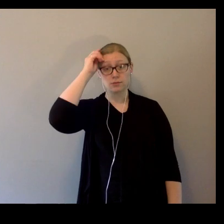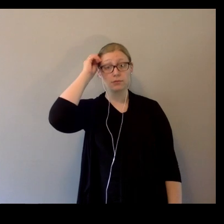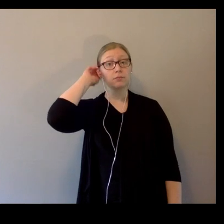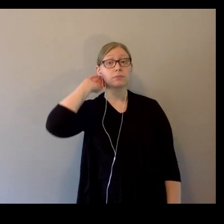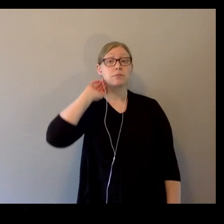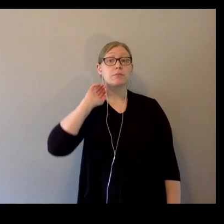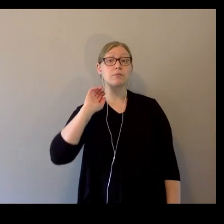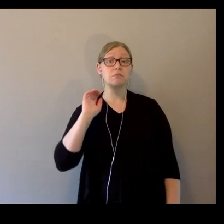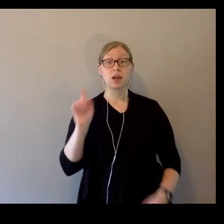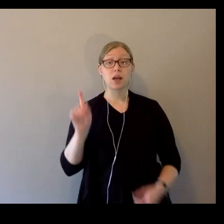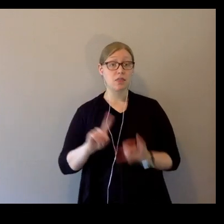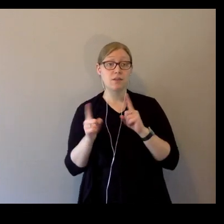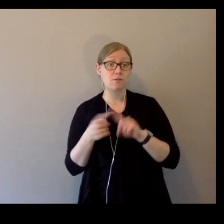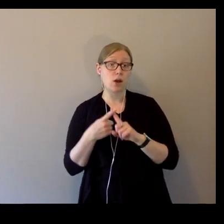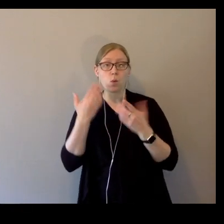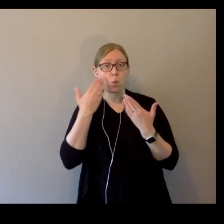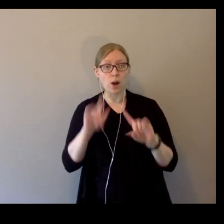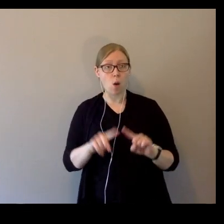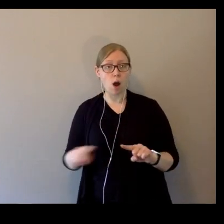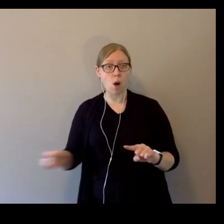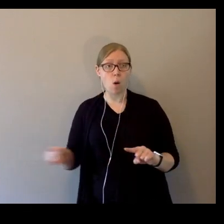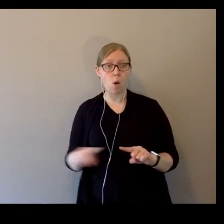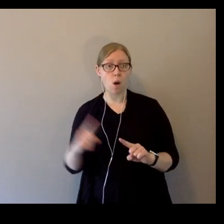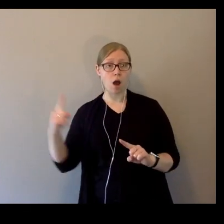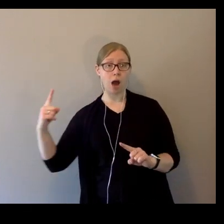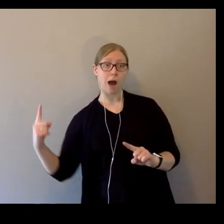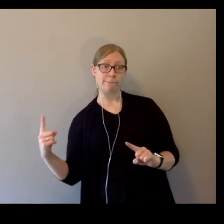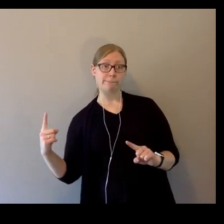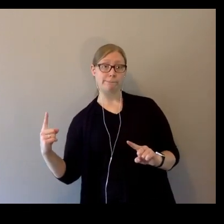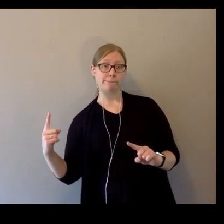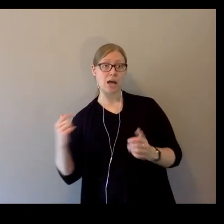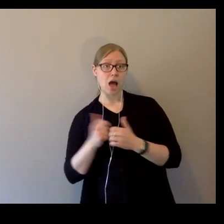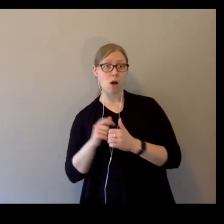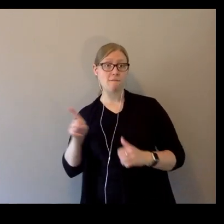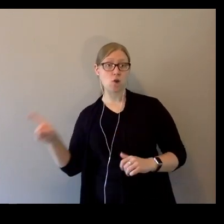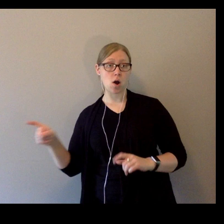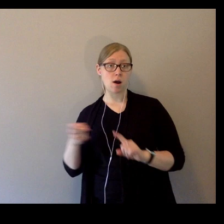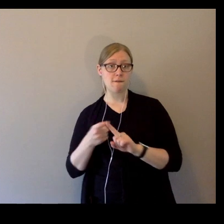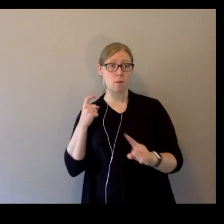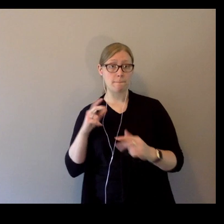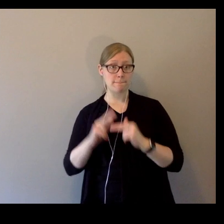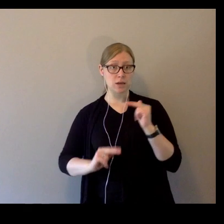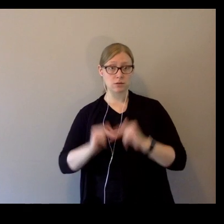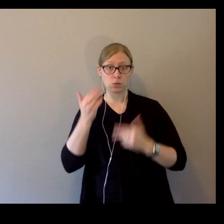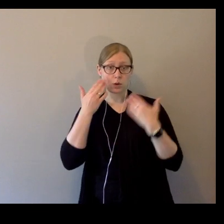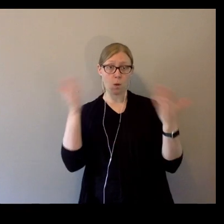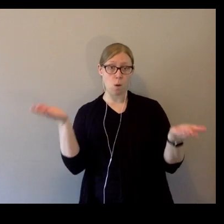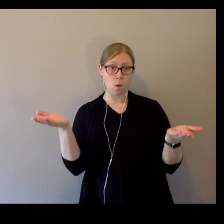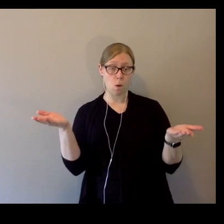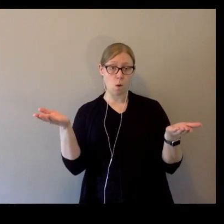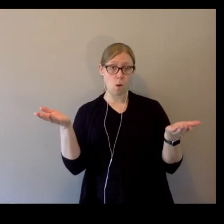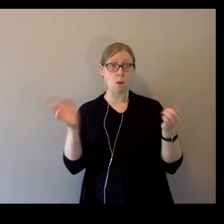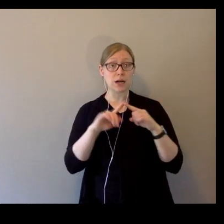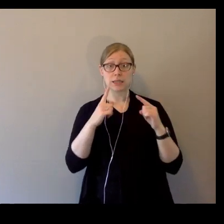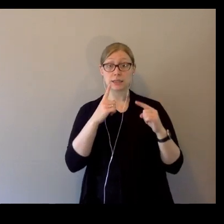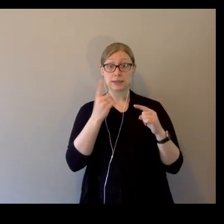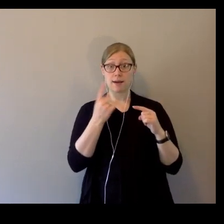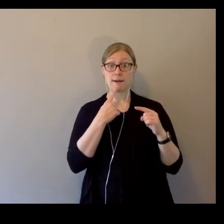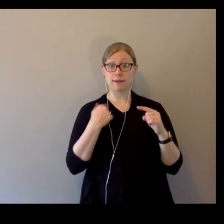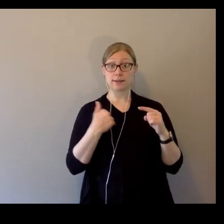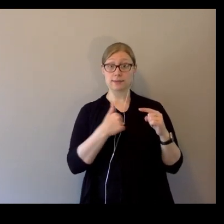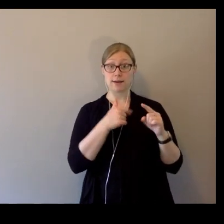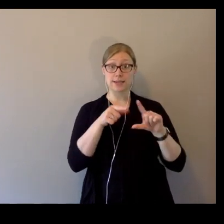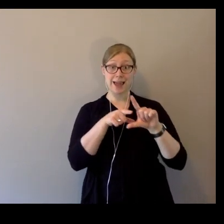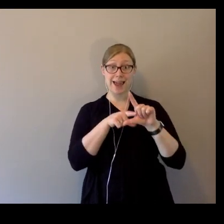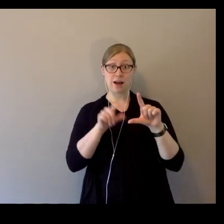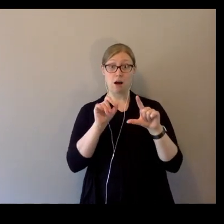And the friend, we don't know how far he is from the building. That's what we want to know. And it tells us the angle of depression. So when John looks down from